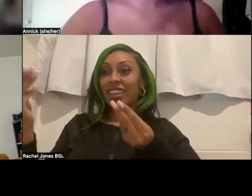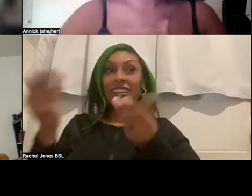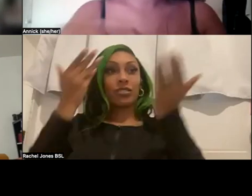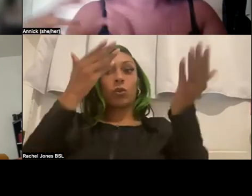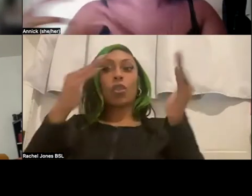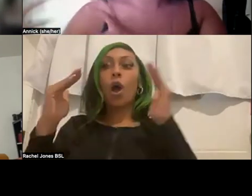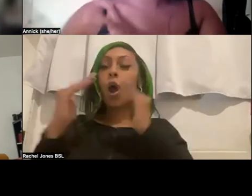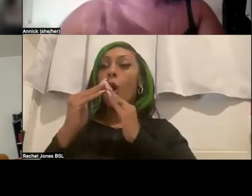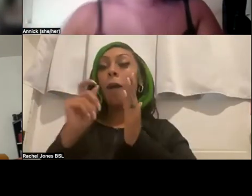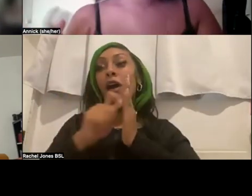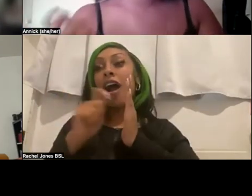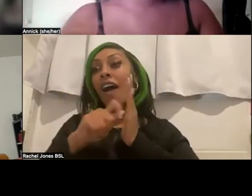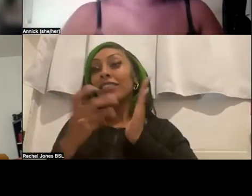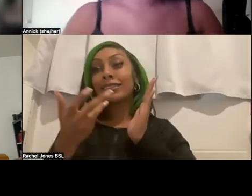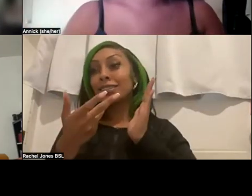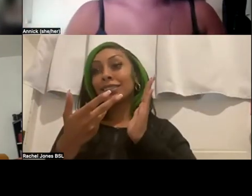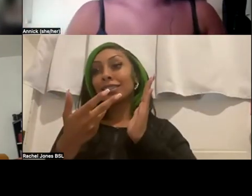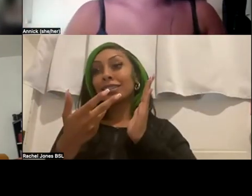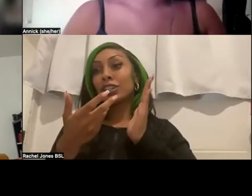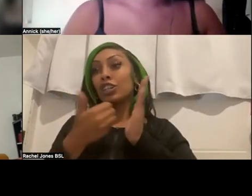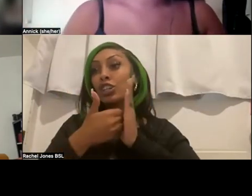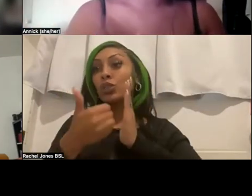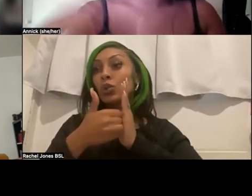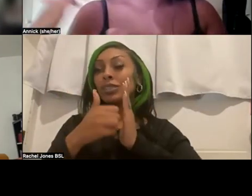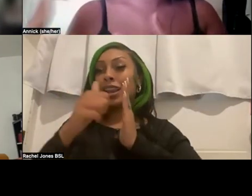programs with a lot of different names.